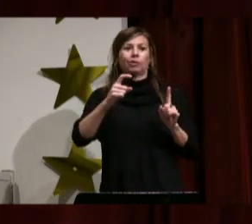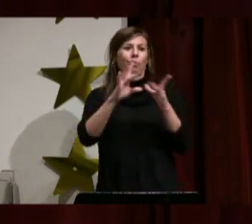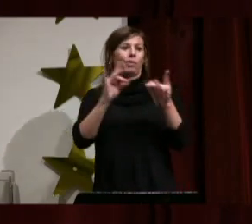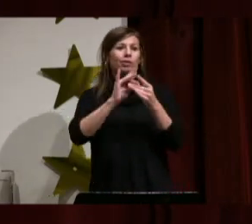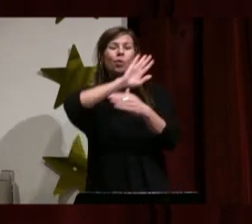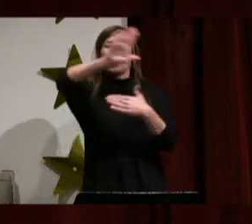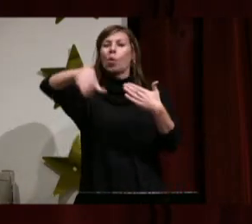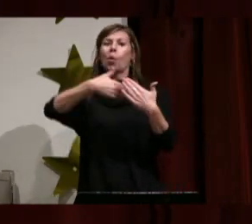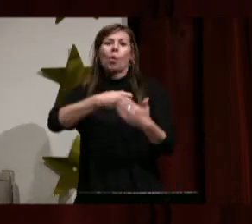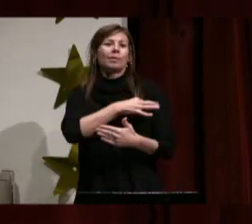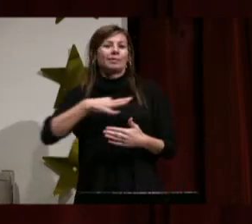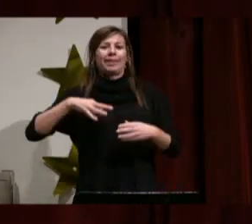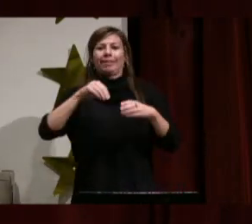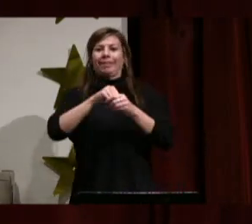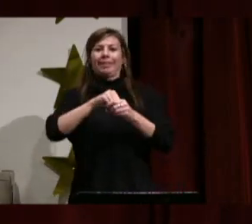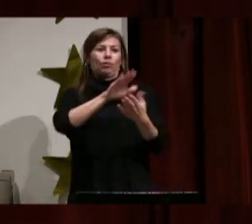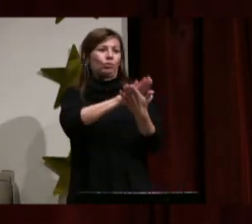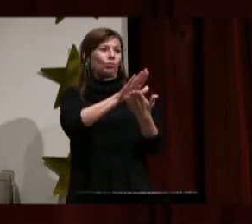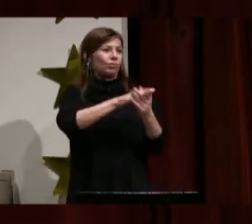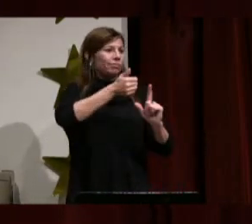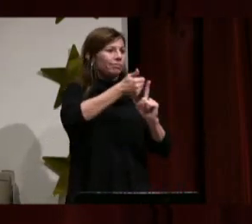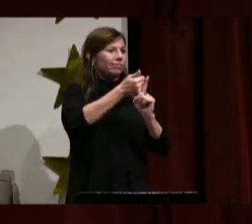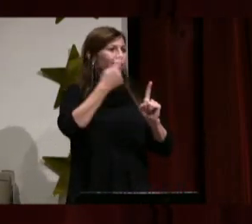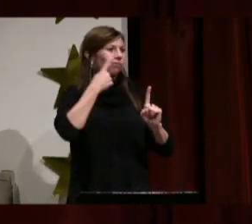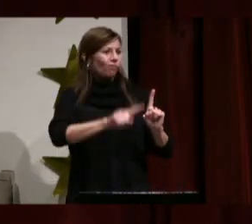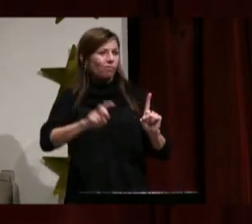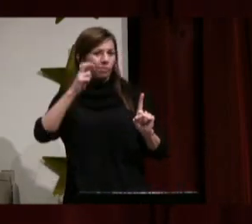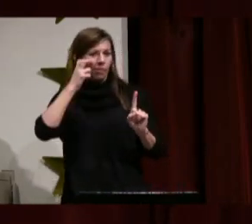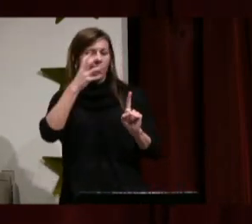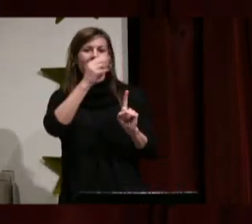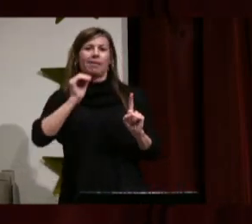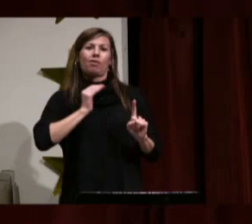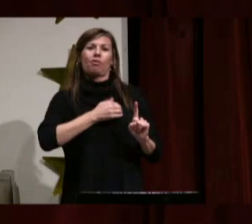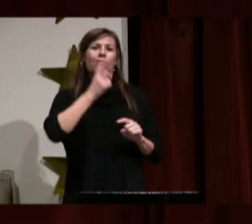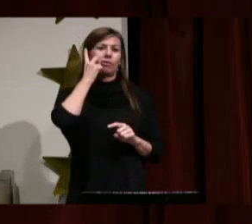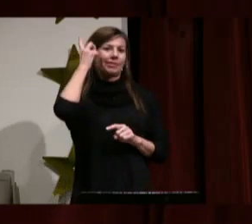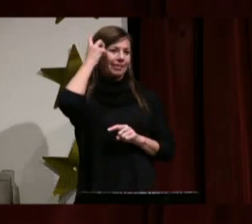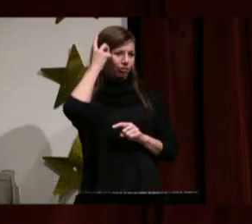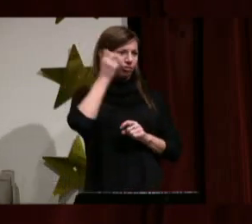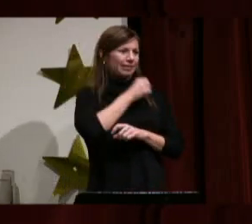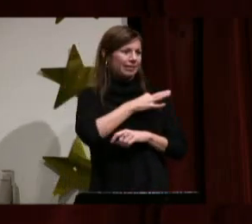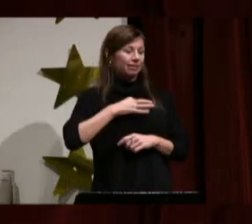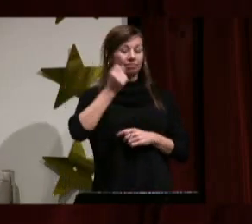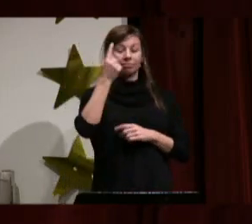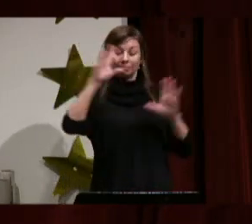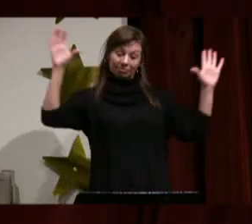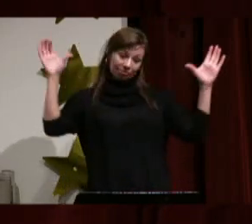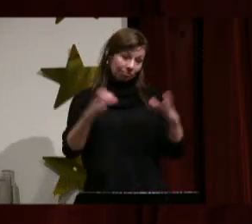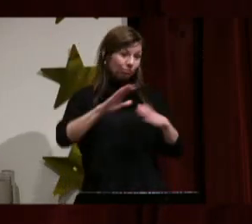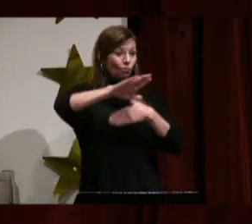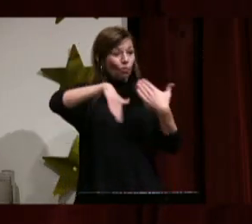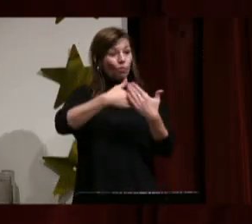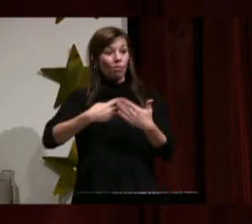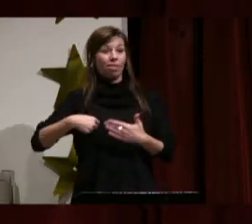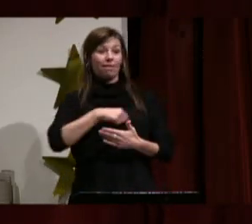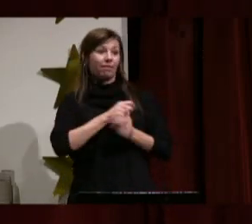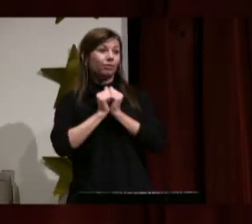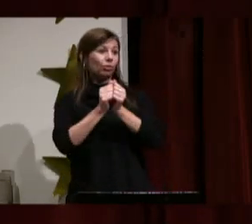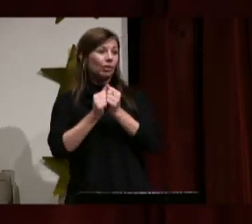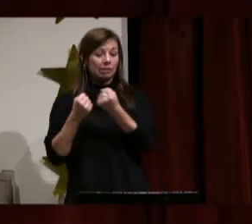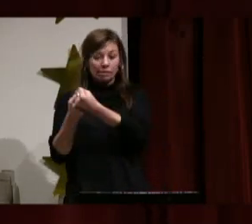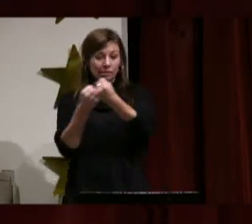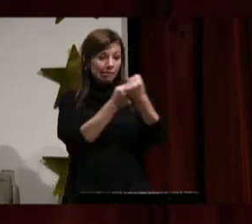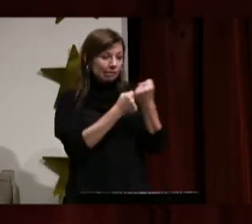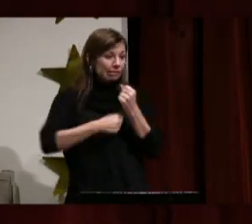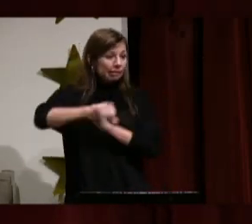staff in the School for the Blind and our residential staff. It takes all of us supporting these students,